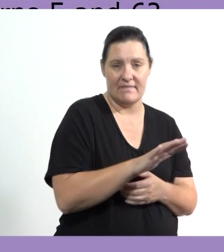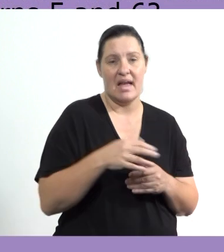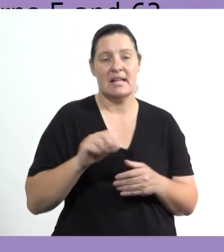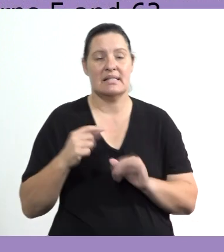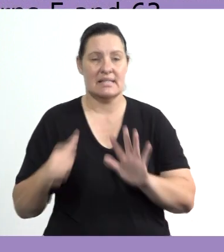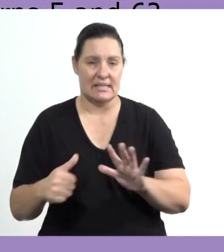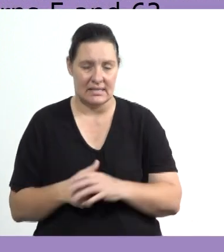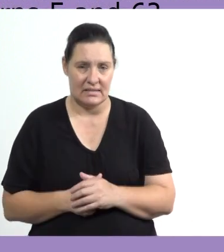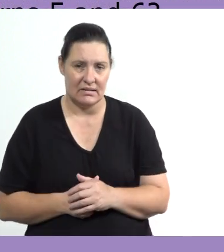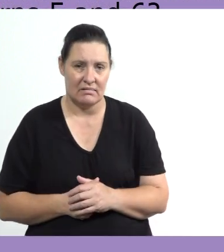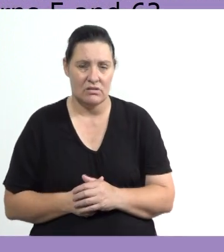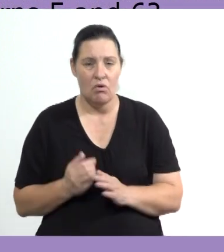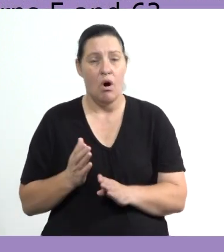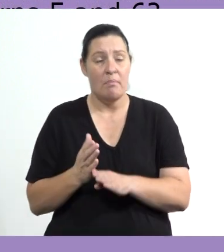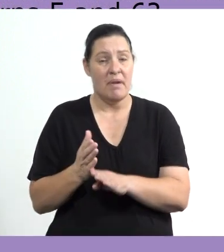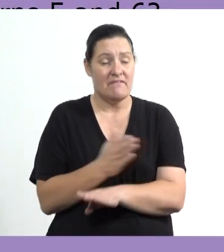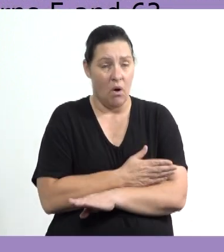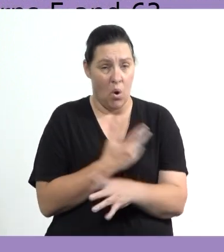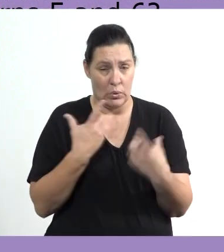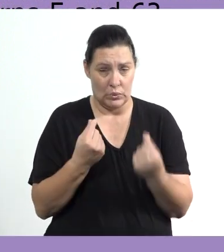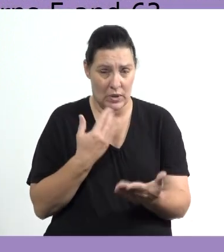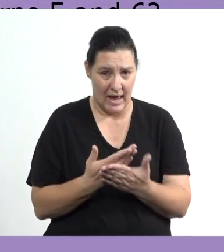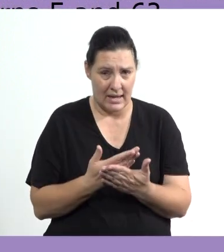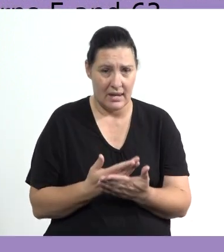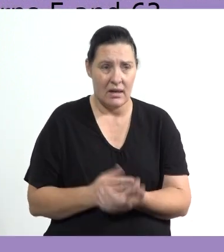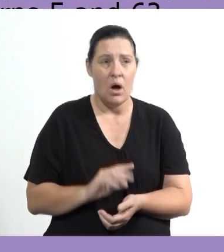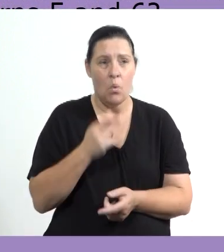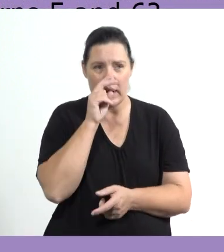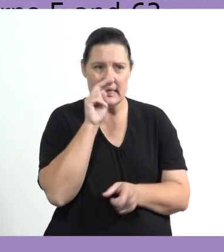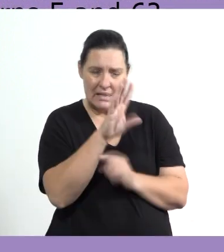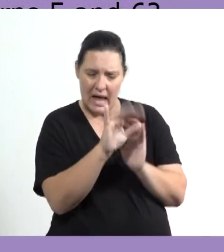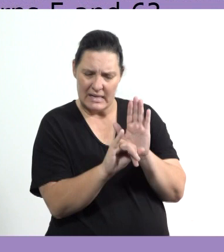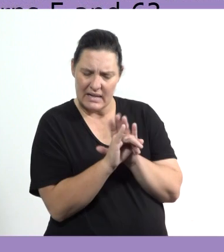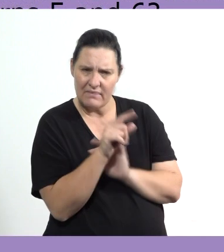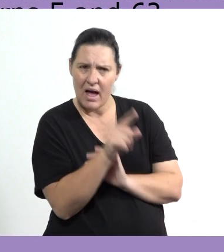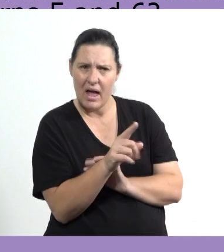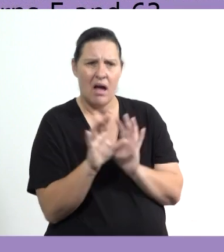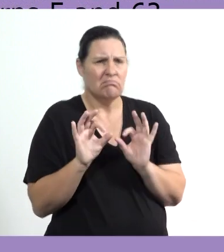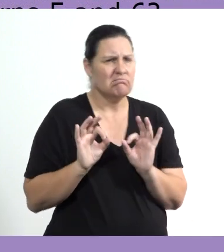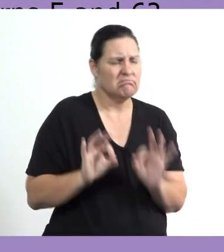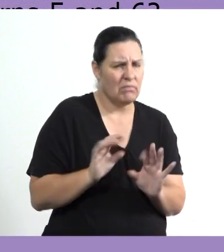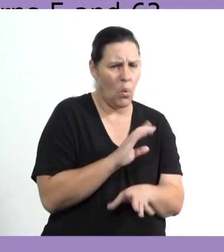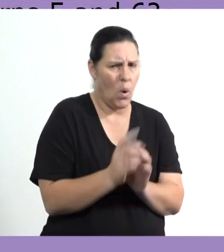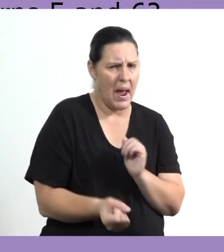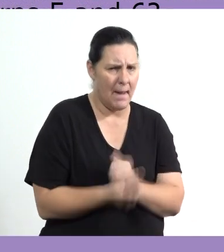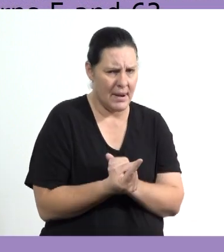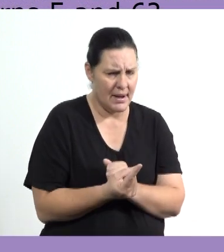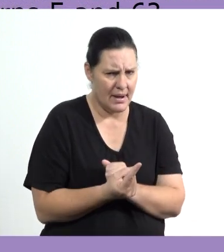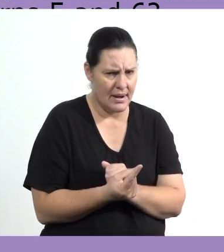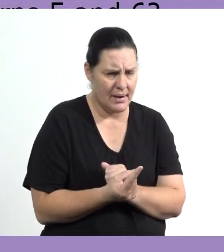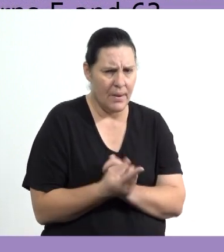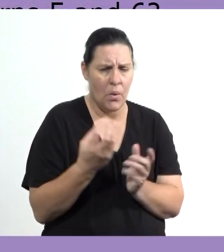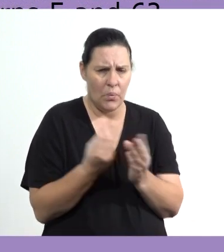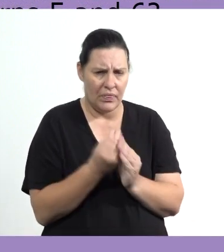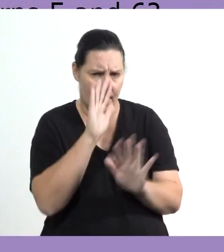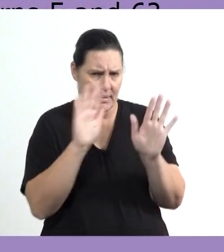5 and 6. So before we can do that, we need to identify what exactly is going on